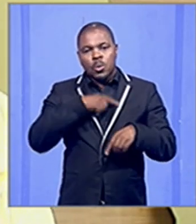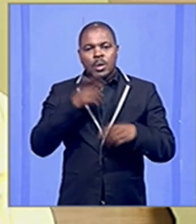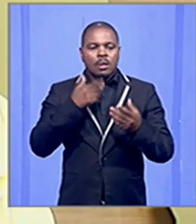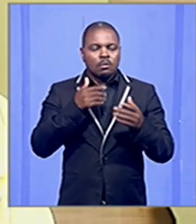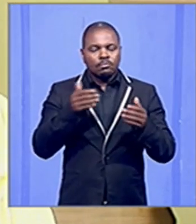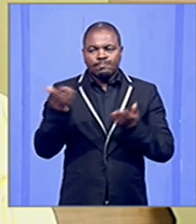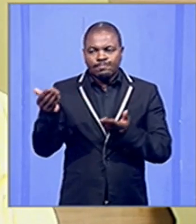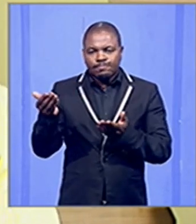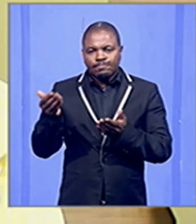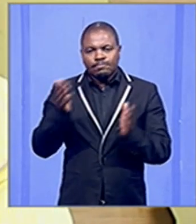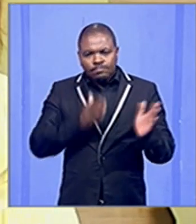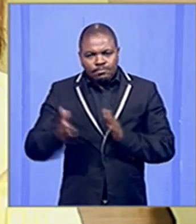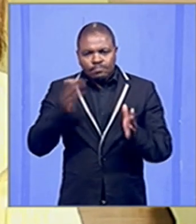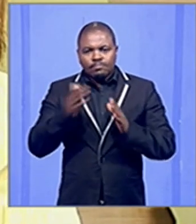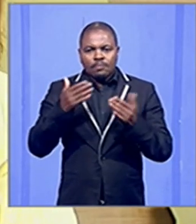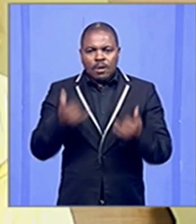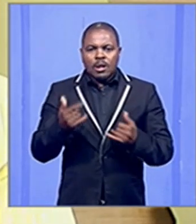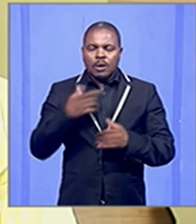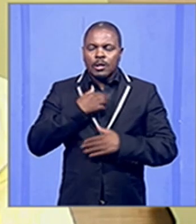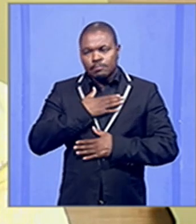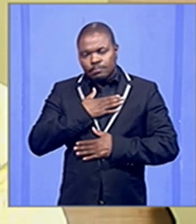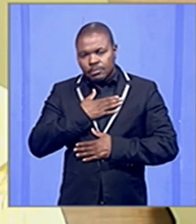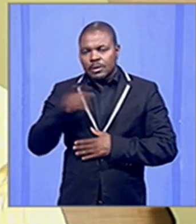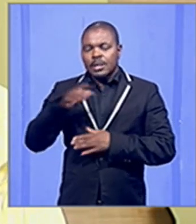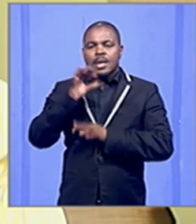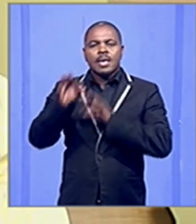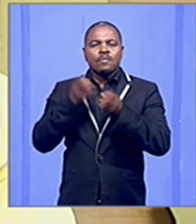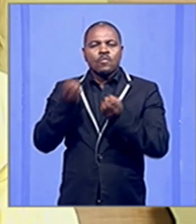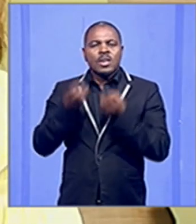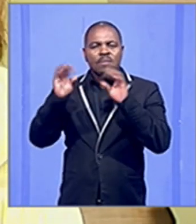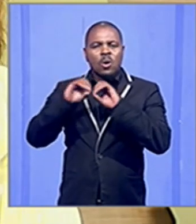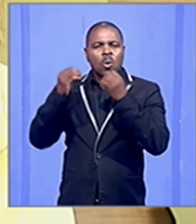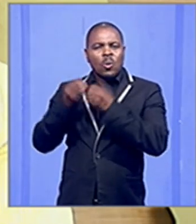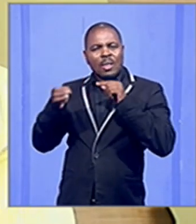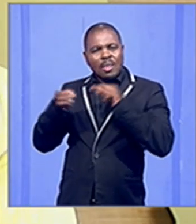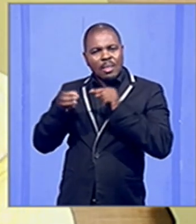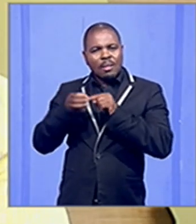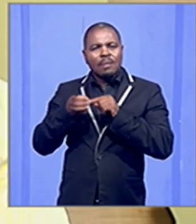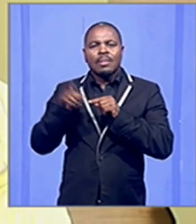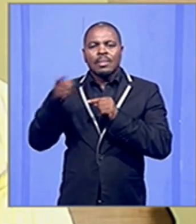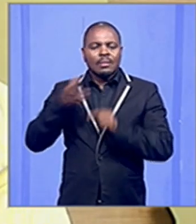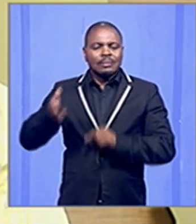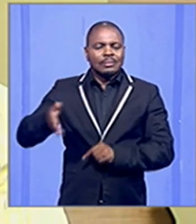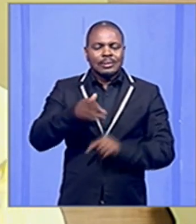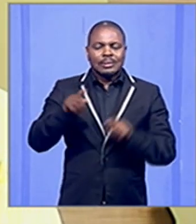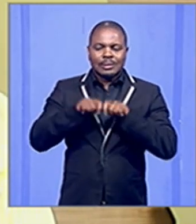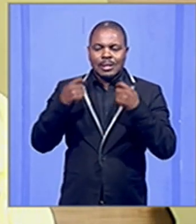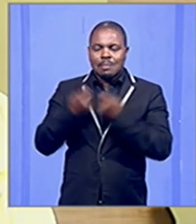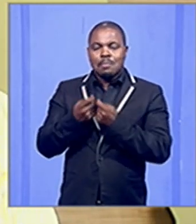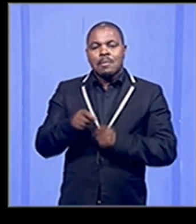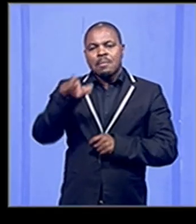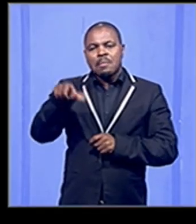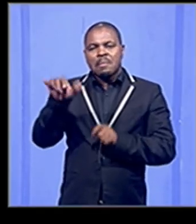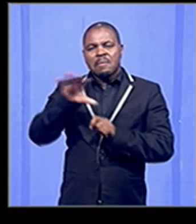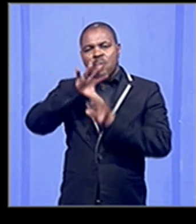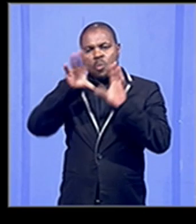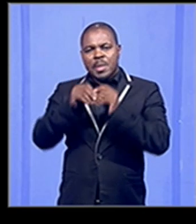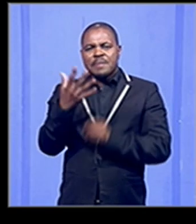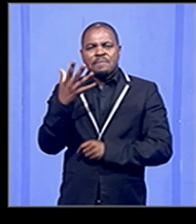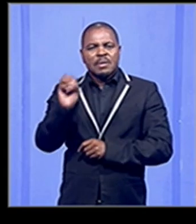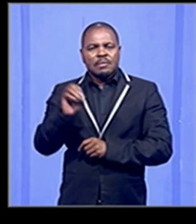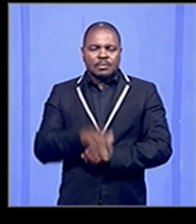NGOs at this point. We are grateful for Gift of the Givers. They are sending a team of 50 people. We wish